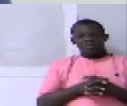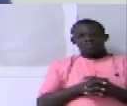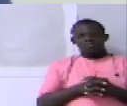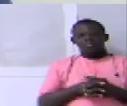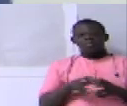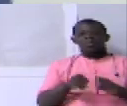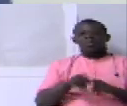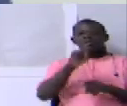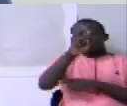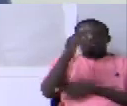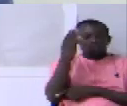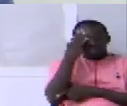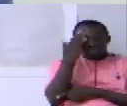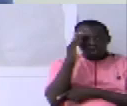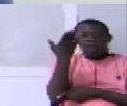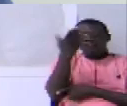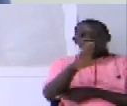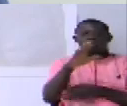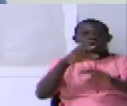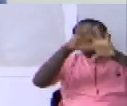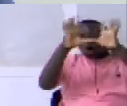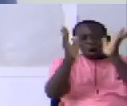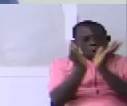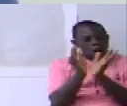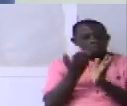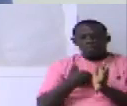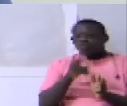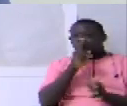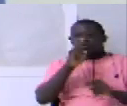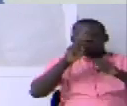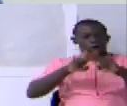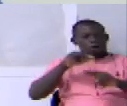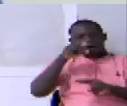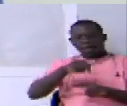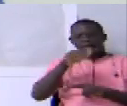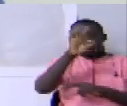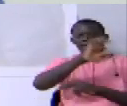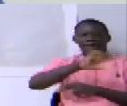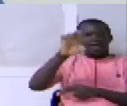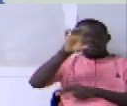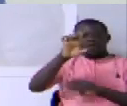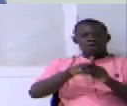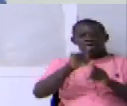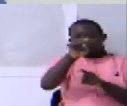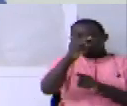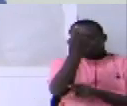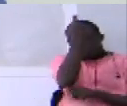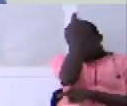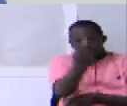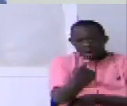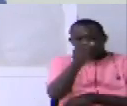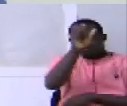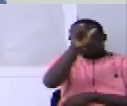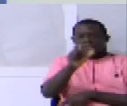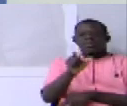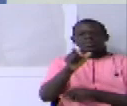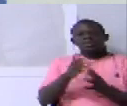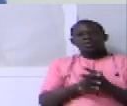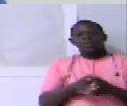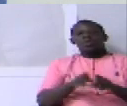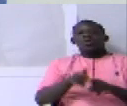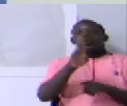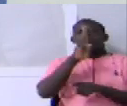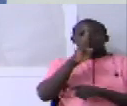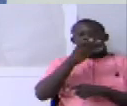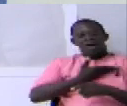Do you realize that from all the people who have testified here, you are the only person who